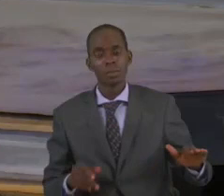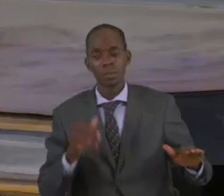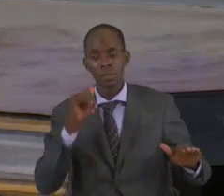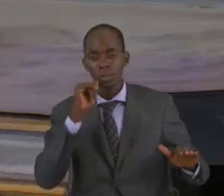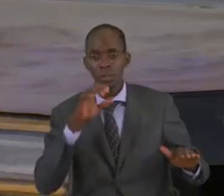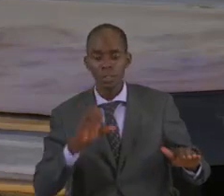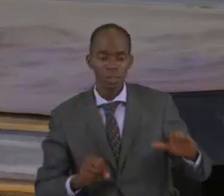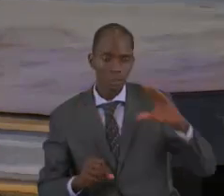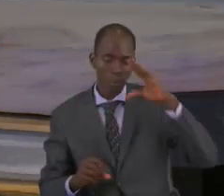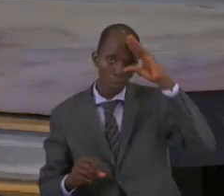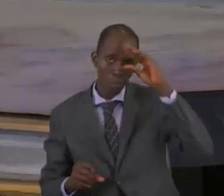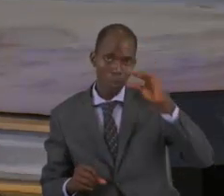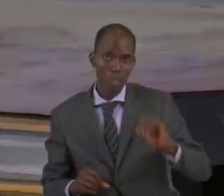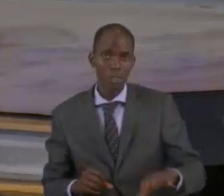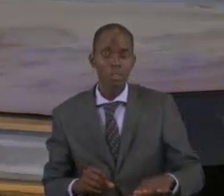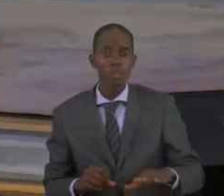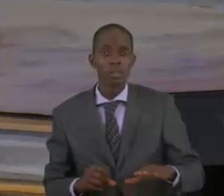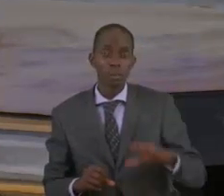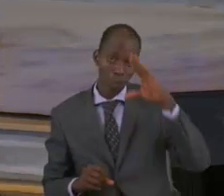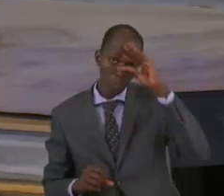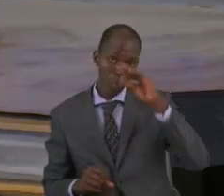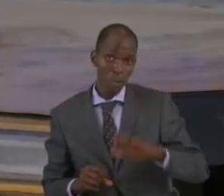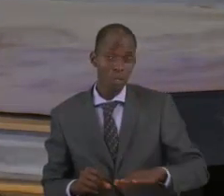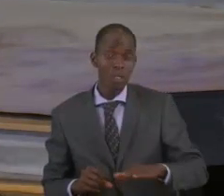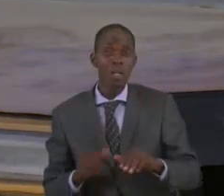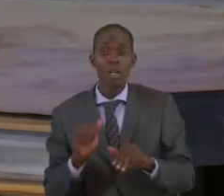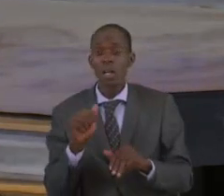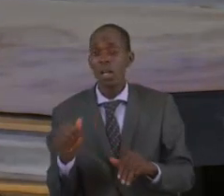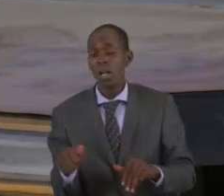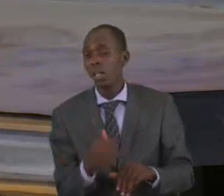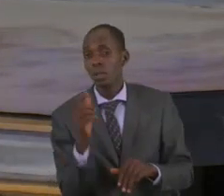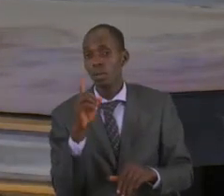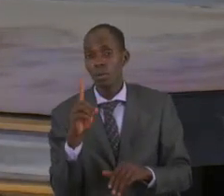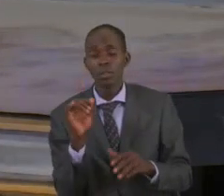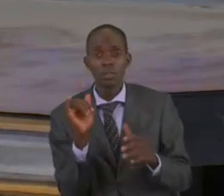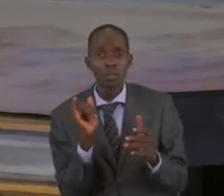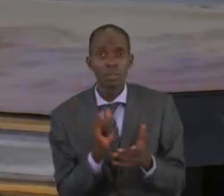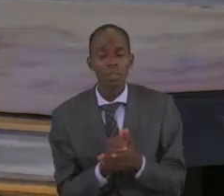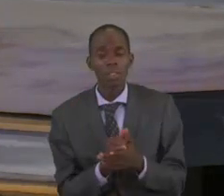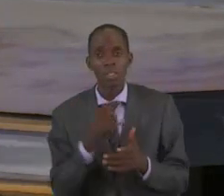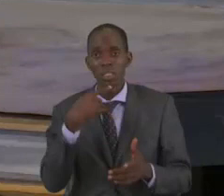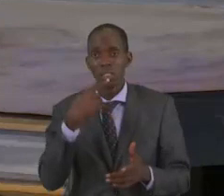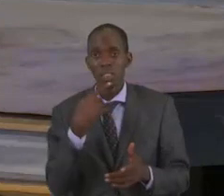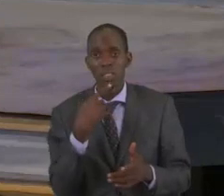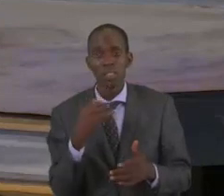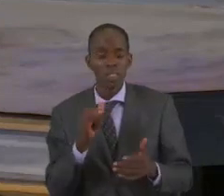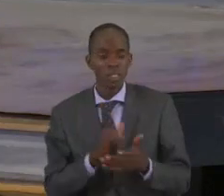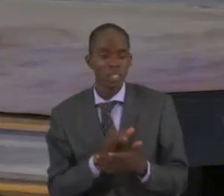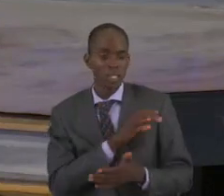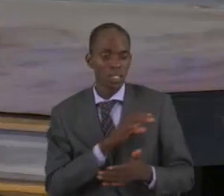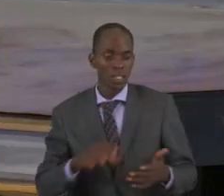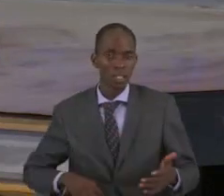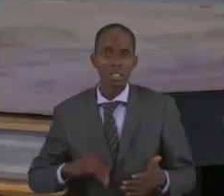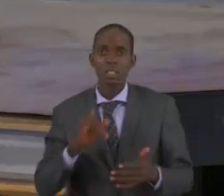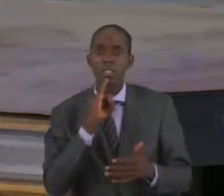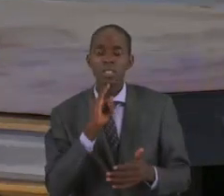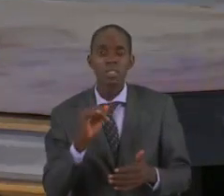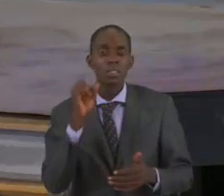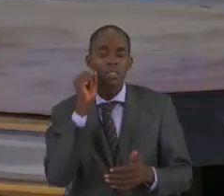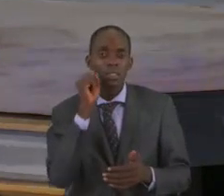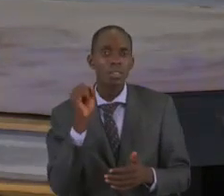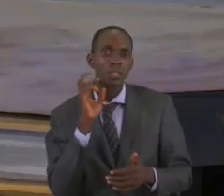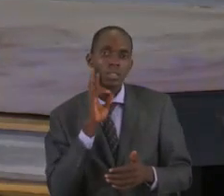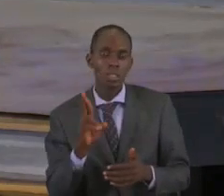girls, boys, anyone that claimed that Christ was his savior or a